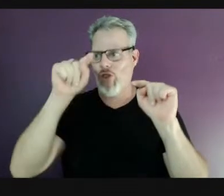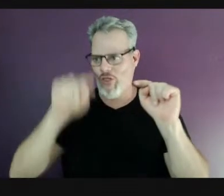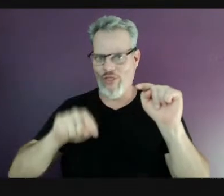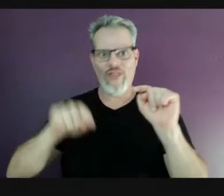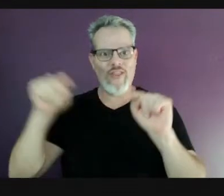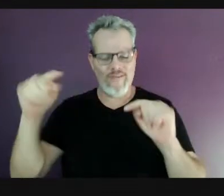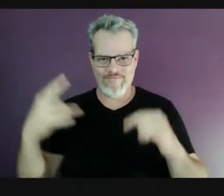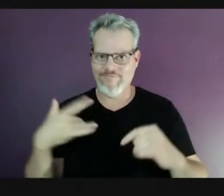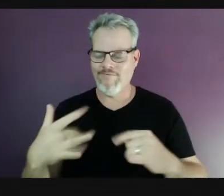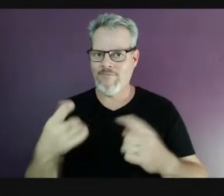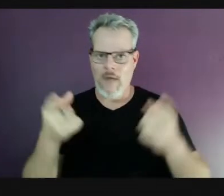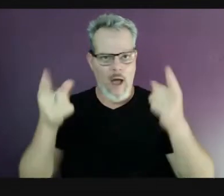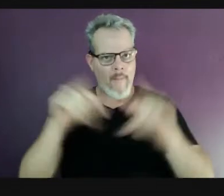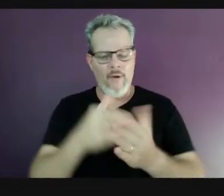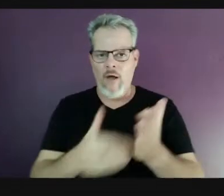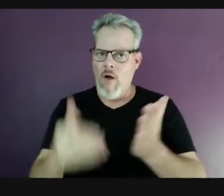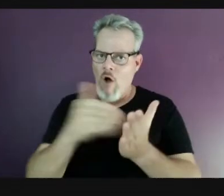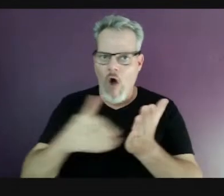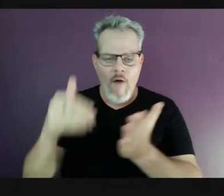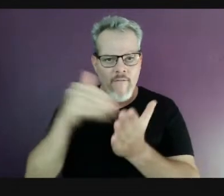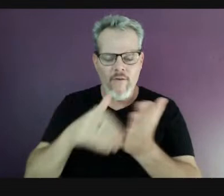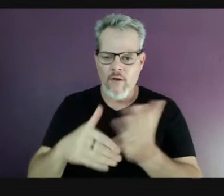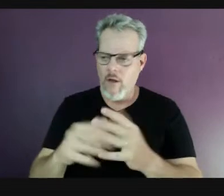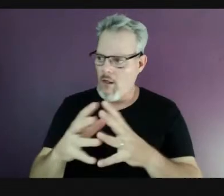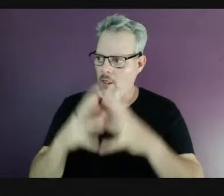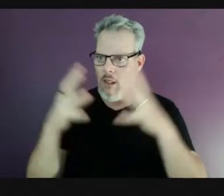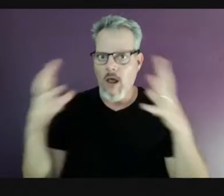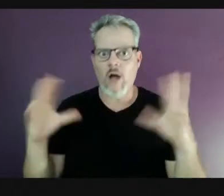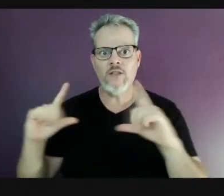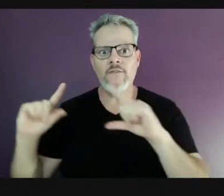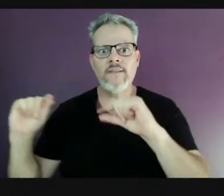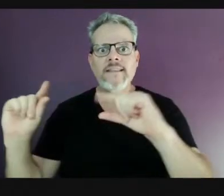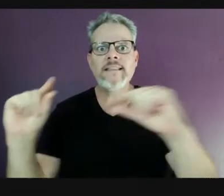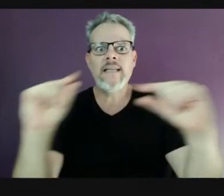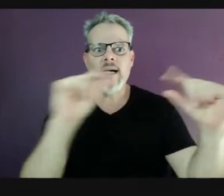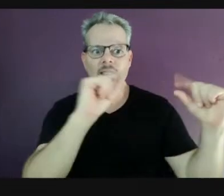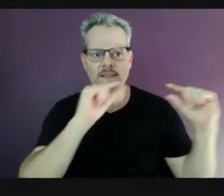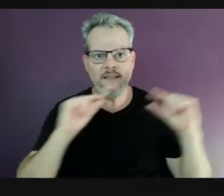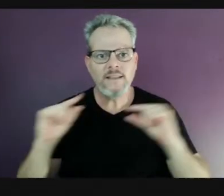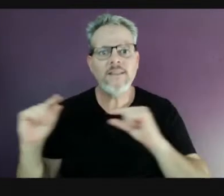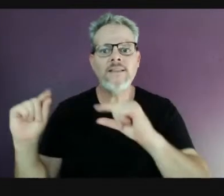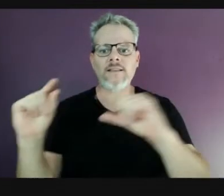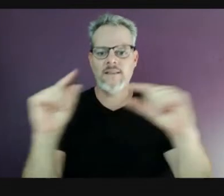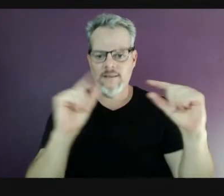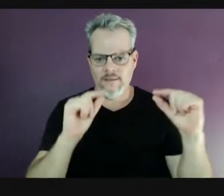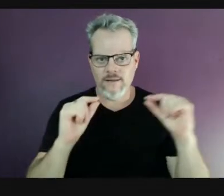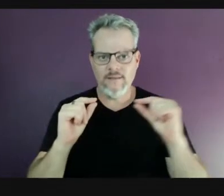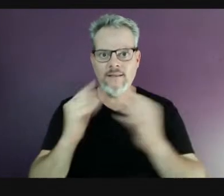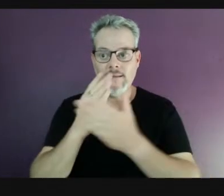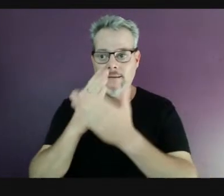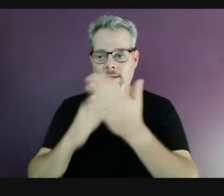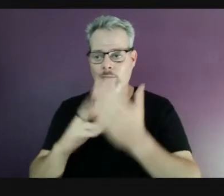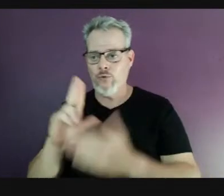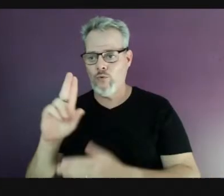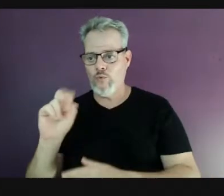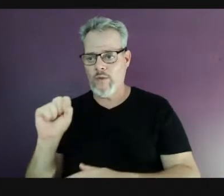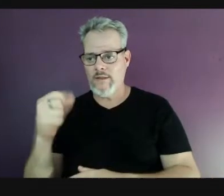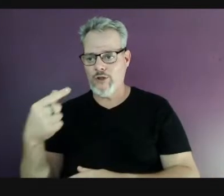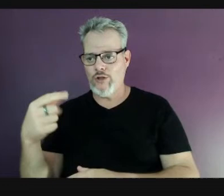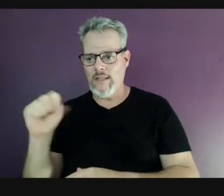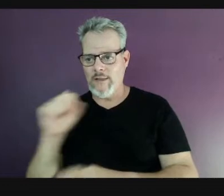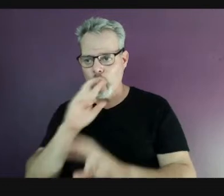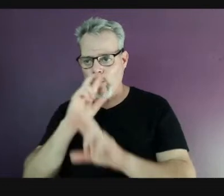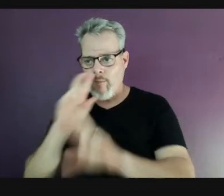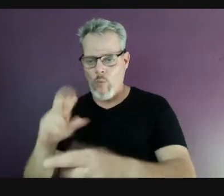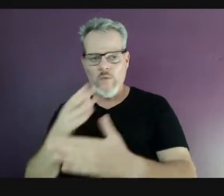here, Dane. And lots of hubbub, probably as a result of some of the USGS reports and some of the imagery that's coming out